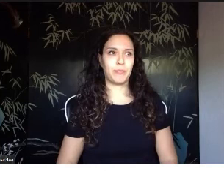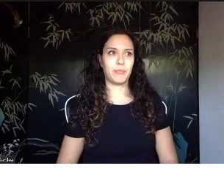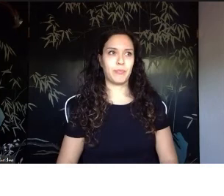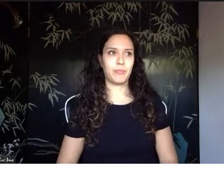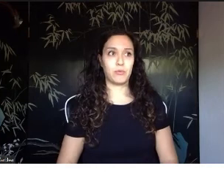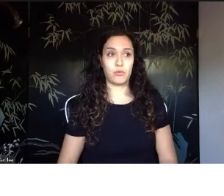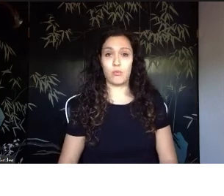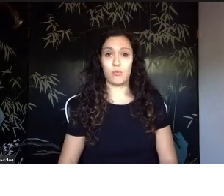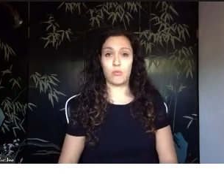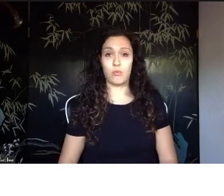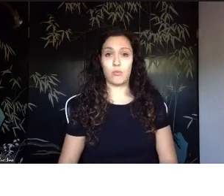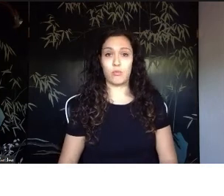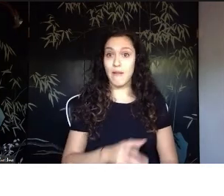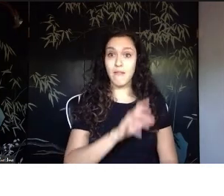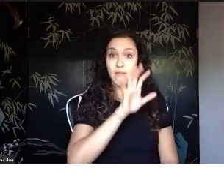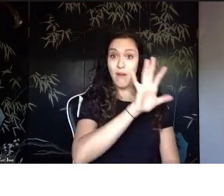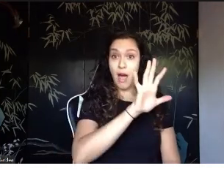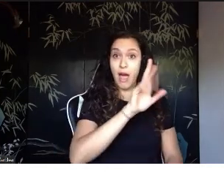5 people